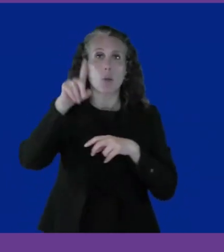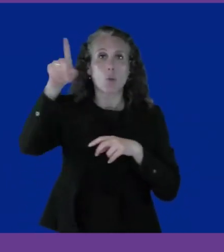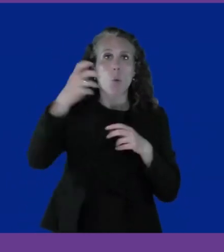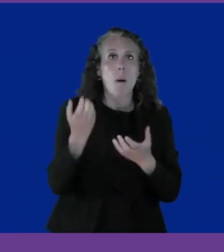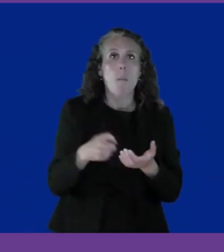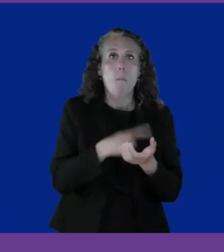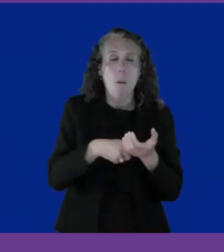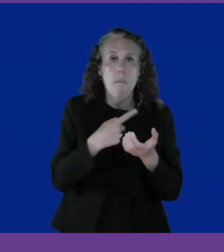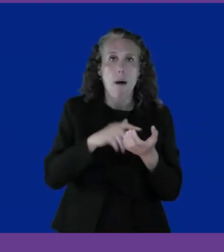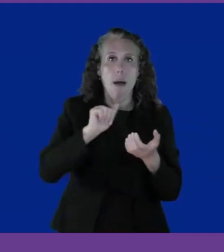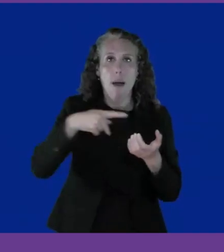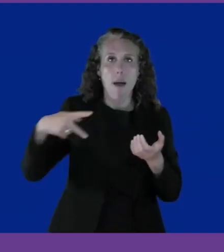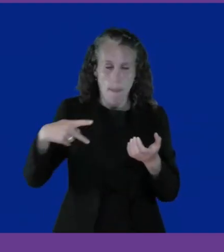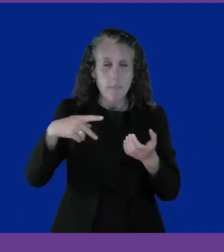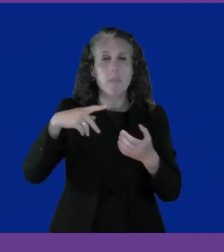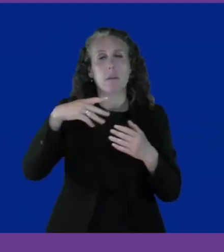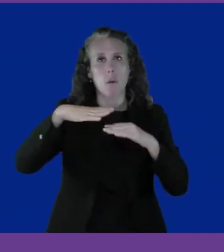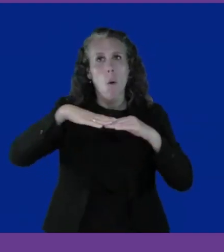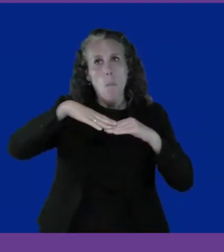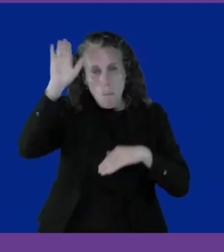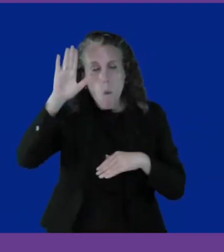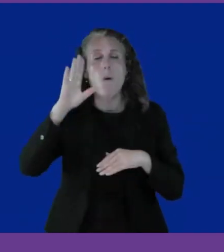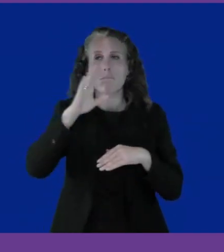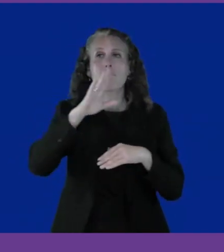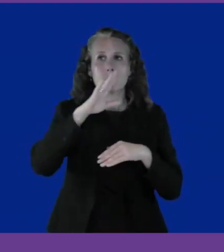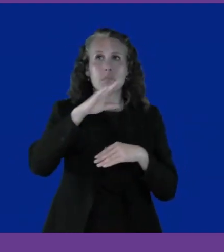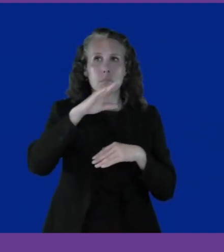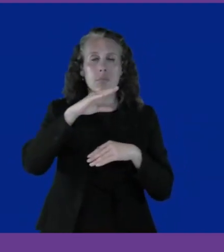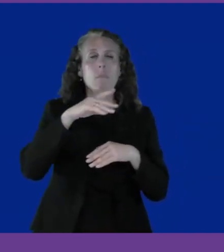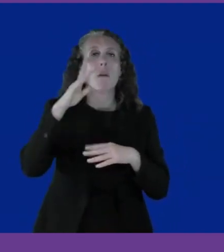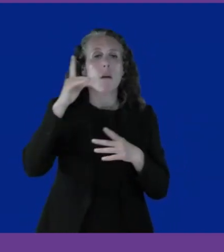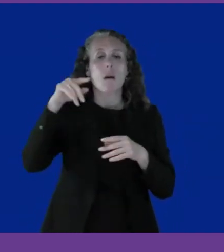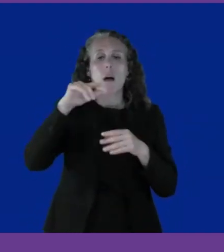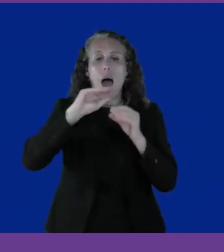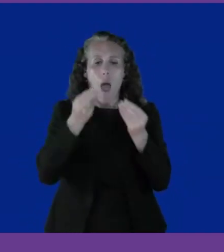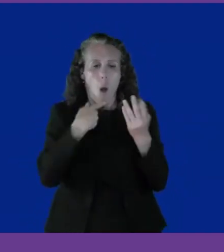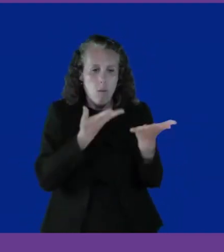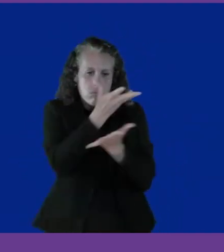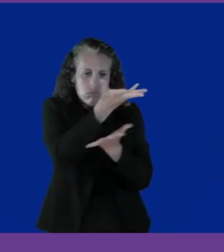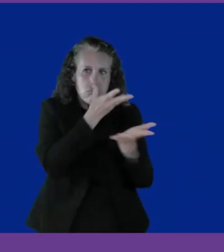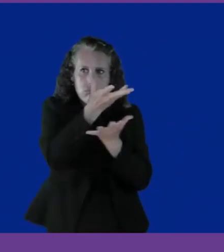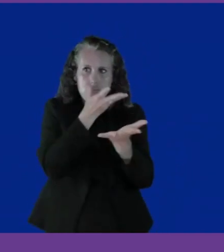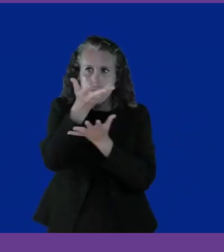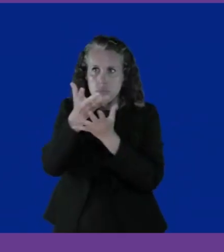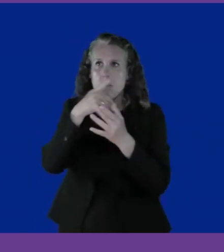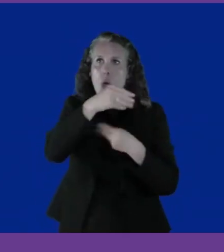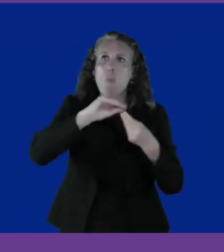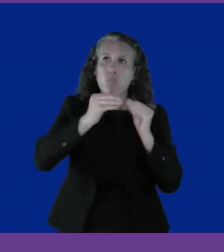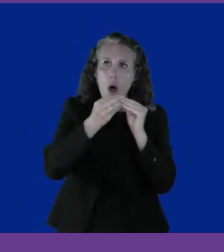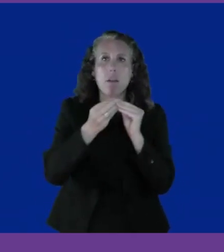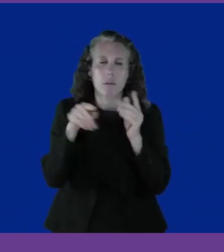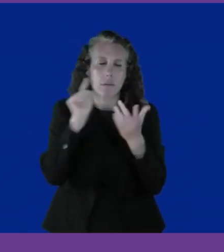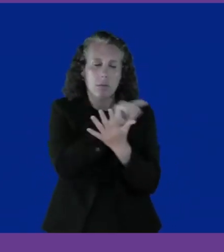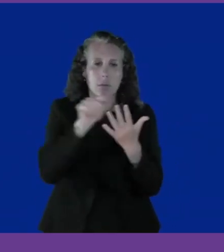mobile apps, and more we are getting all our interfacing through the products that